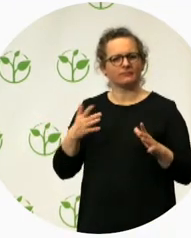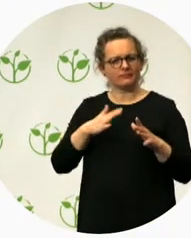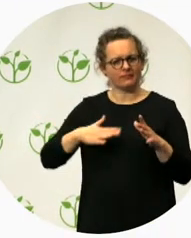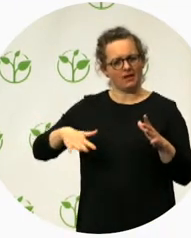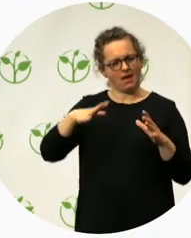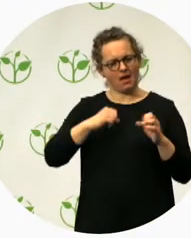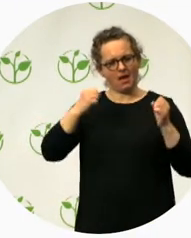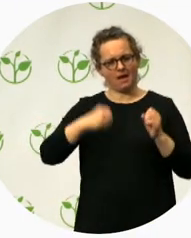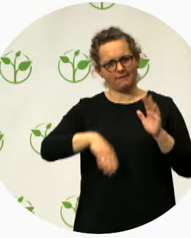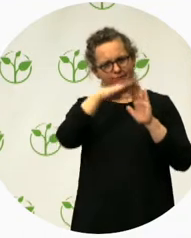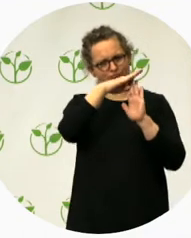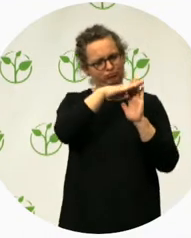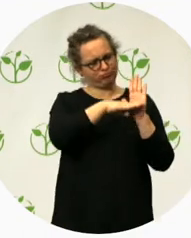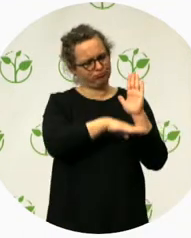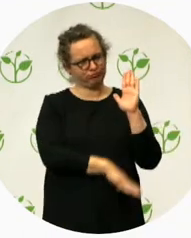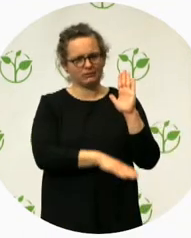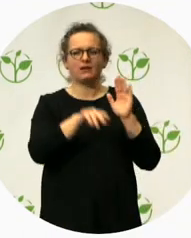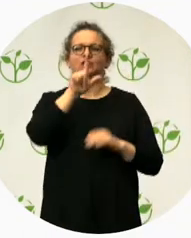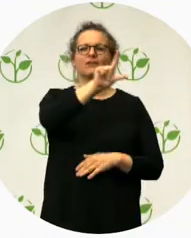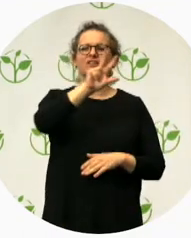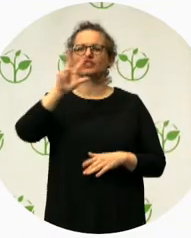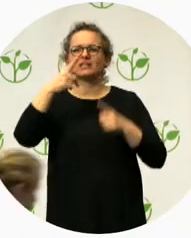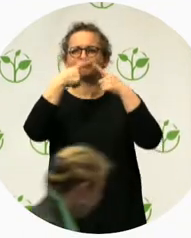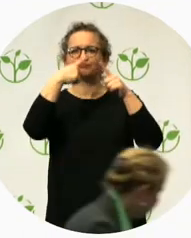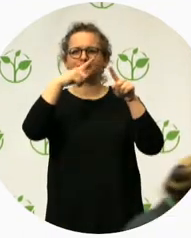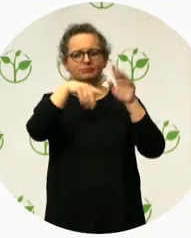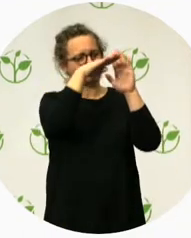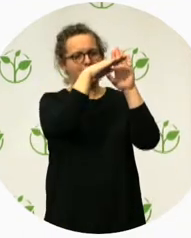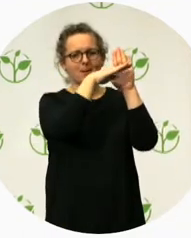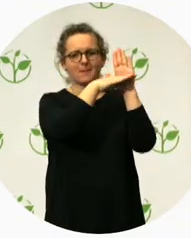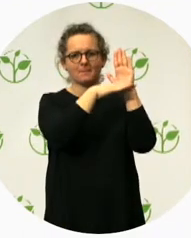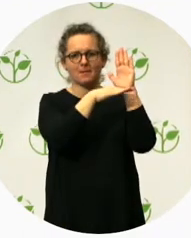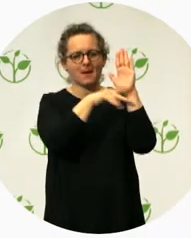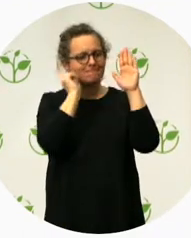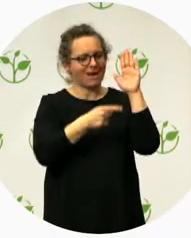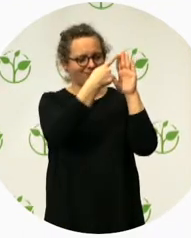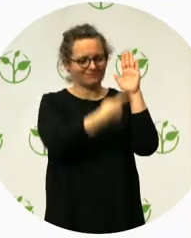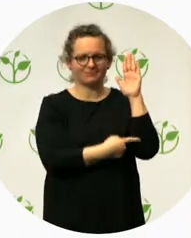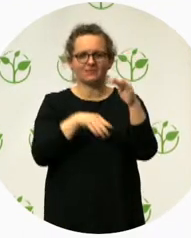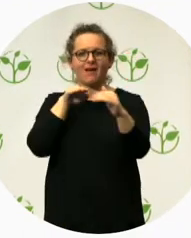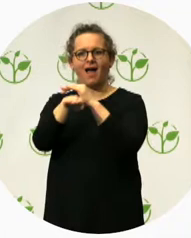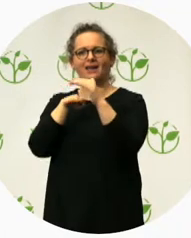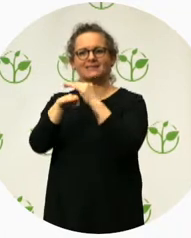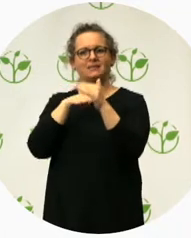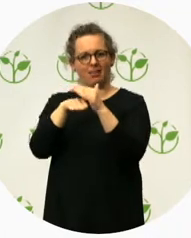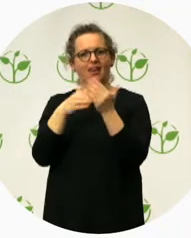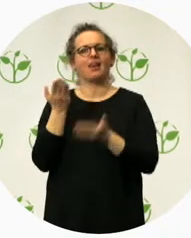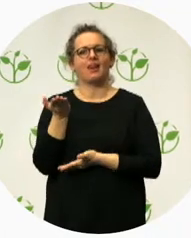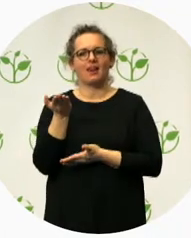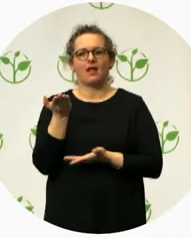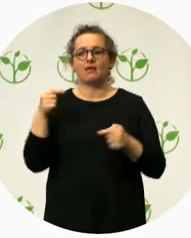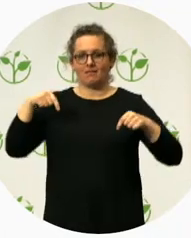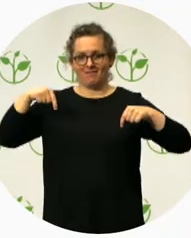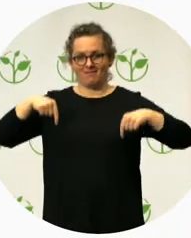took to make this conference even more accessible. There's no fully accessible conference, but we tried in 23 different ways to make it